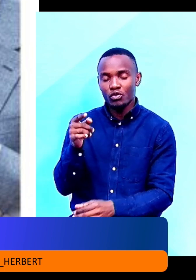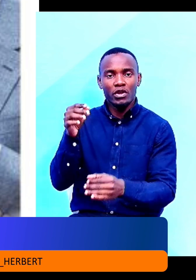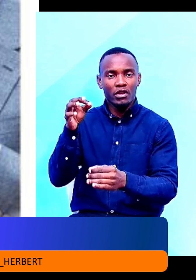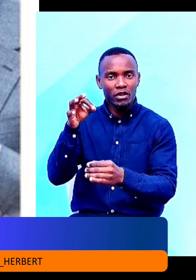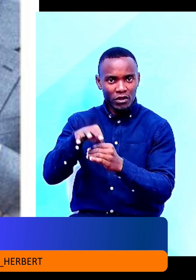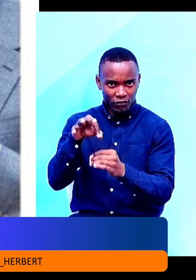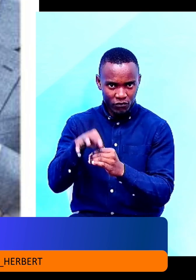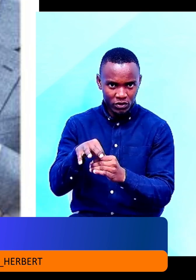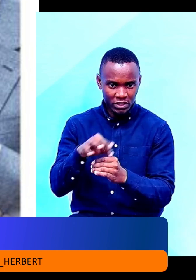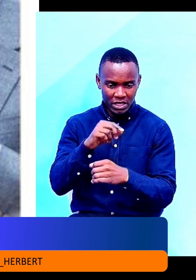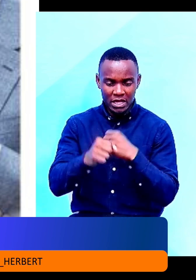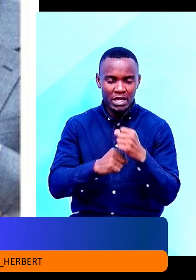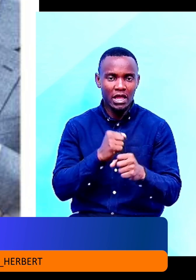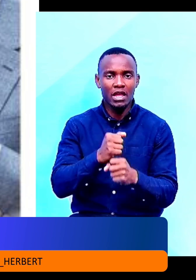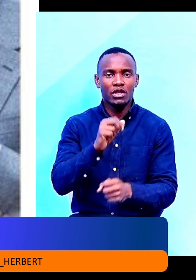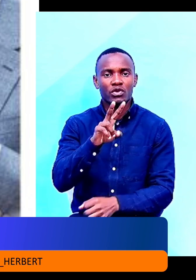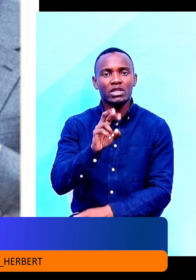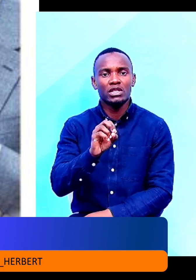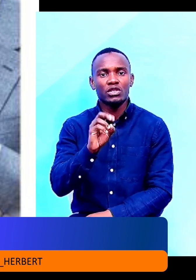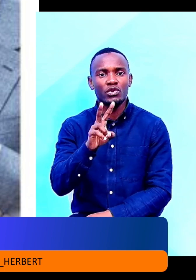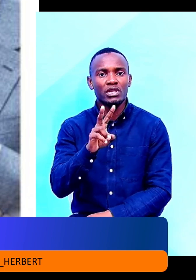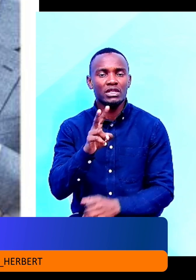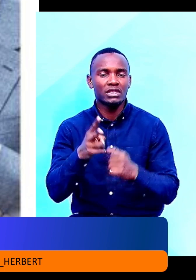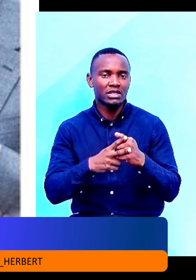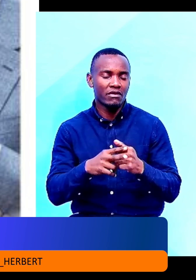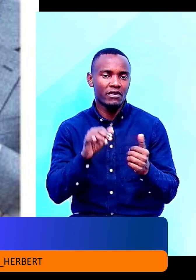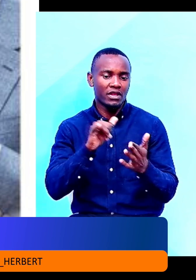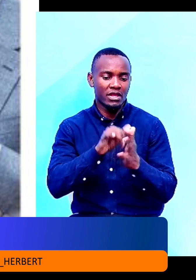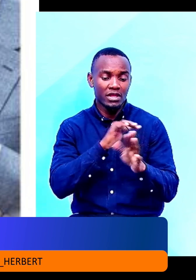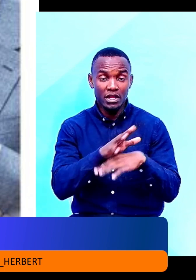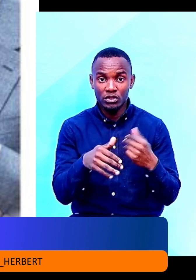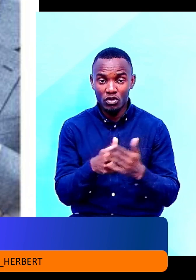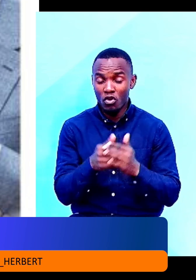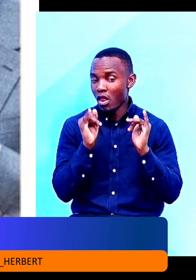DCP leader. And that sums up the stories that are making